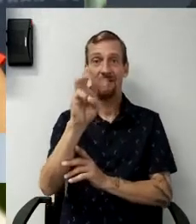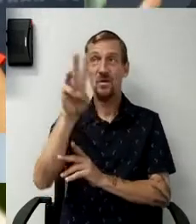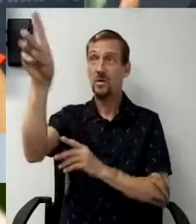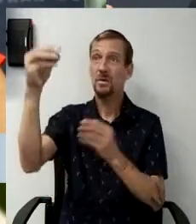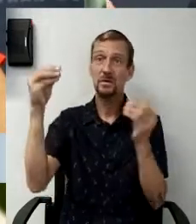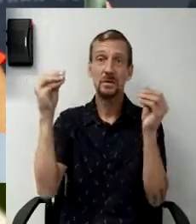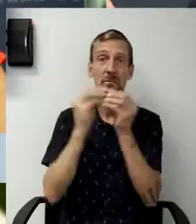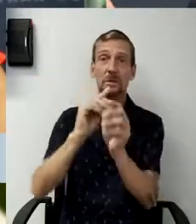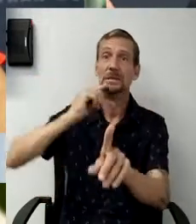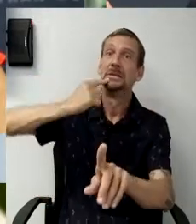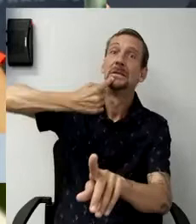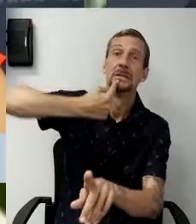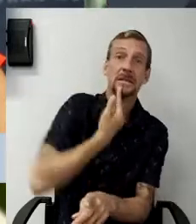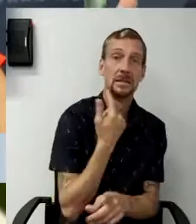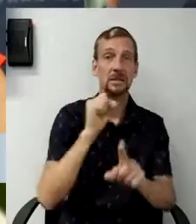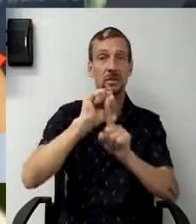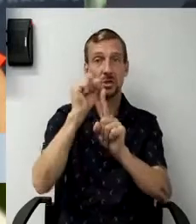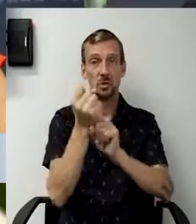a more intense